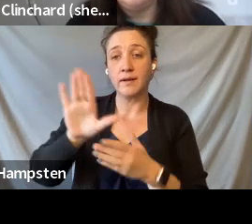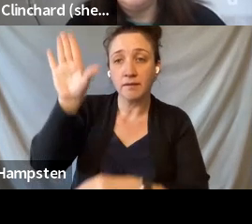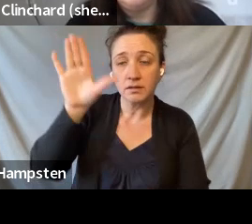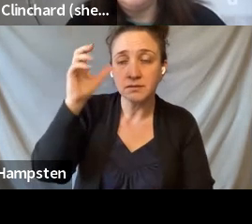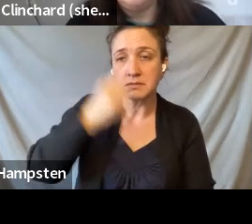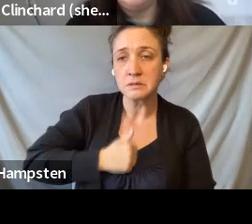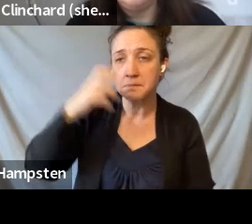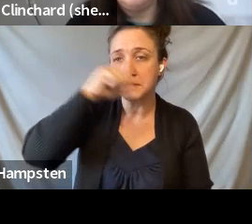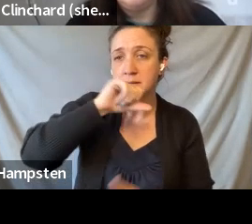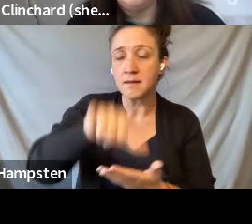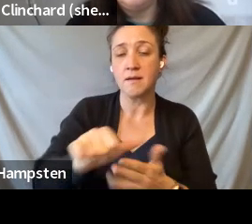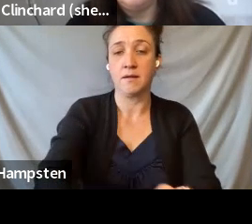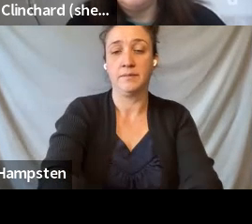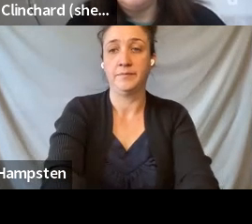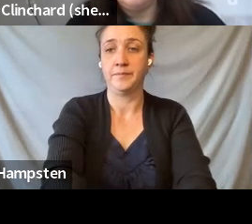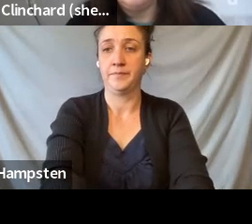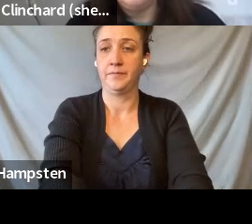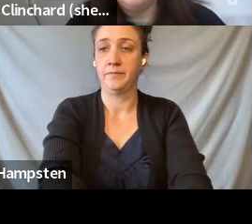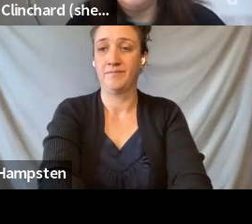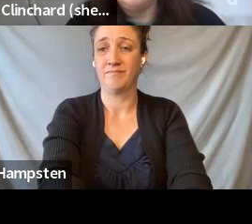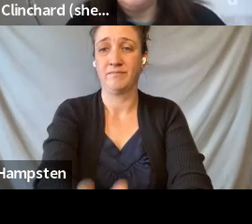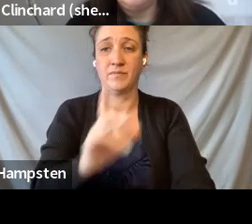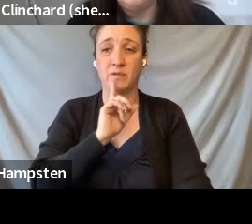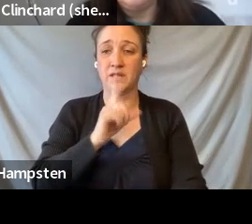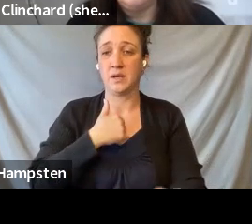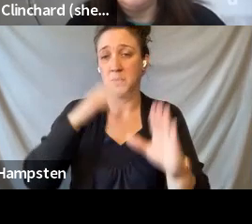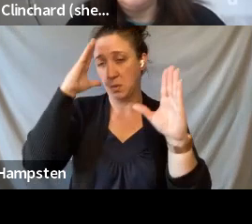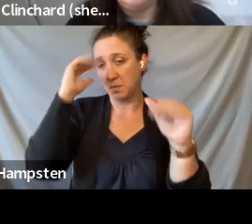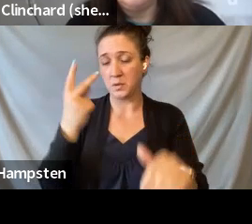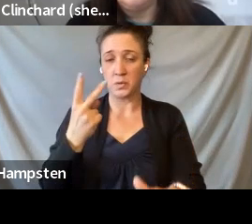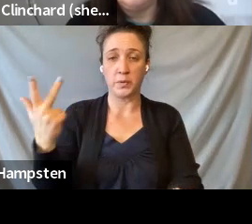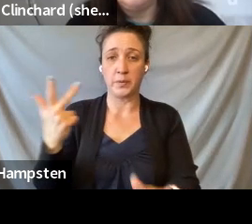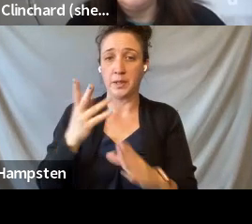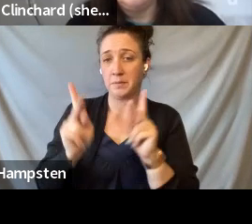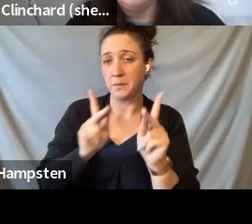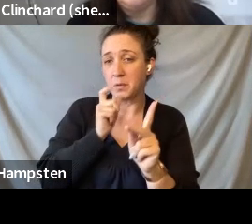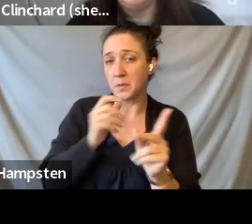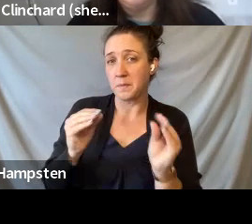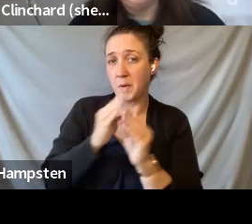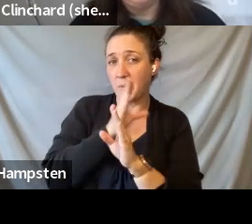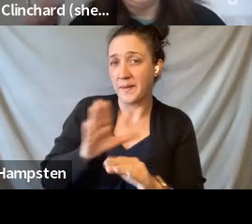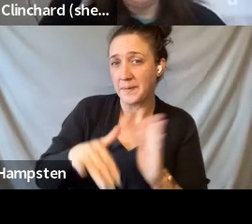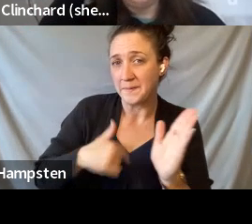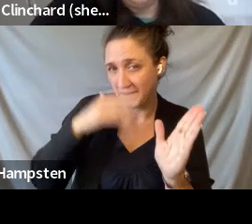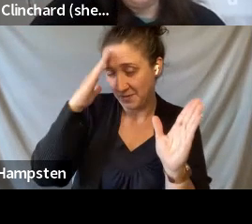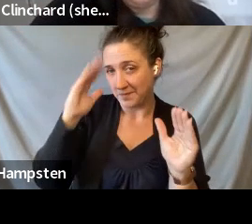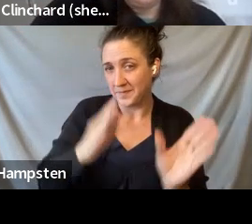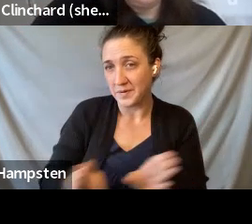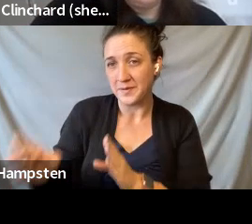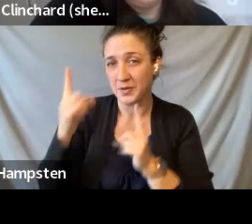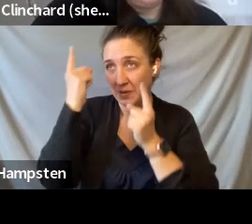I was really hoping that 2 or 3 people that were quieter than me were preparing your thoughts, and